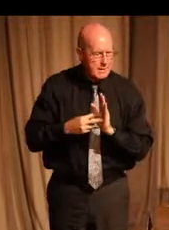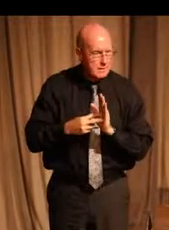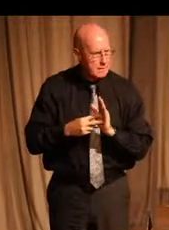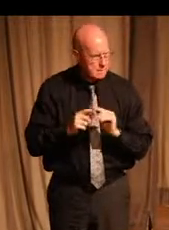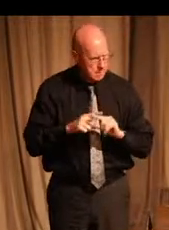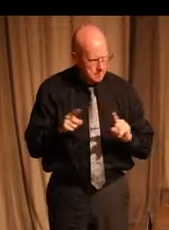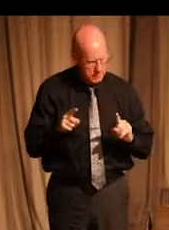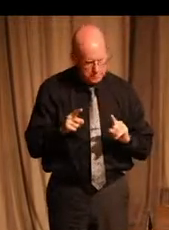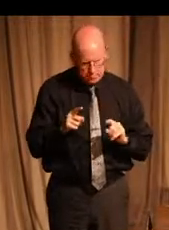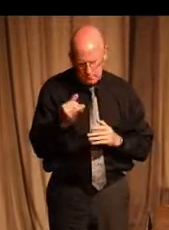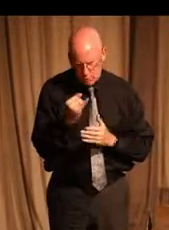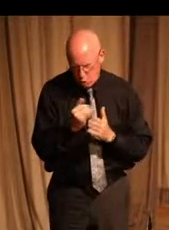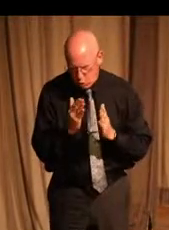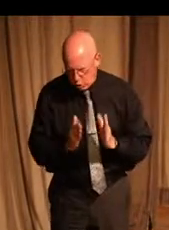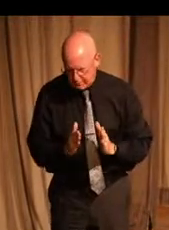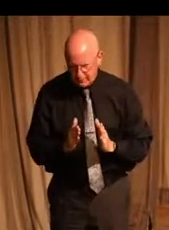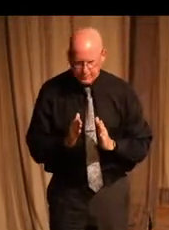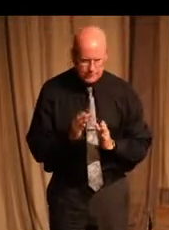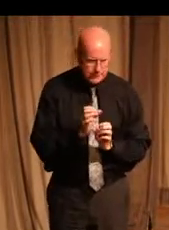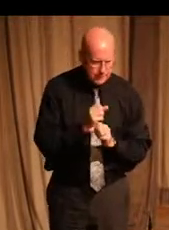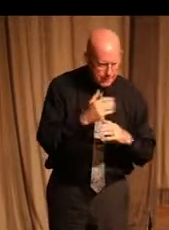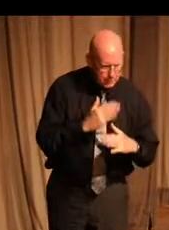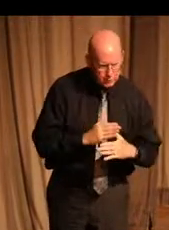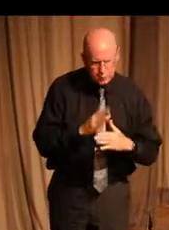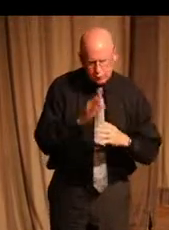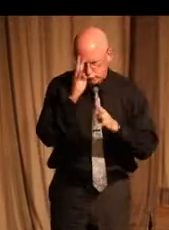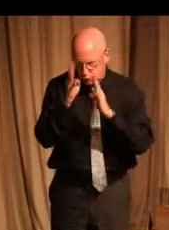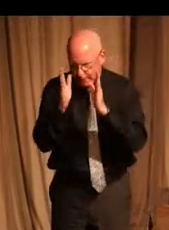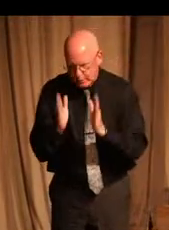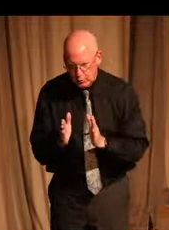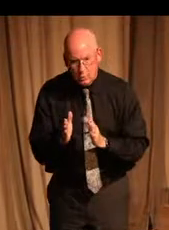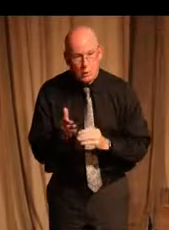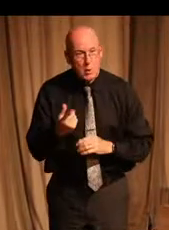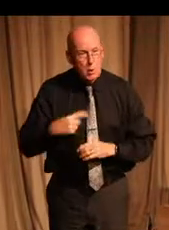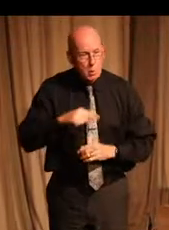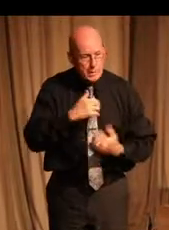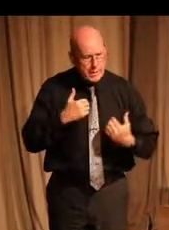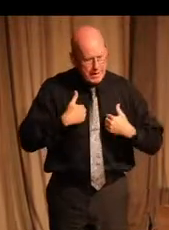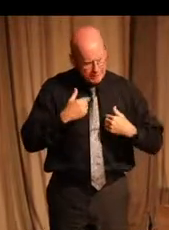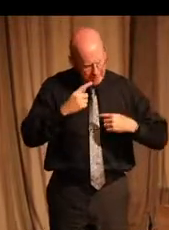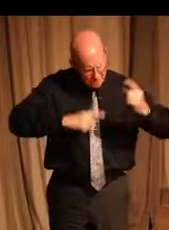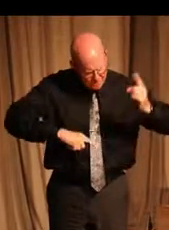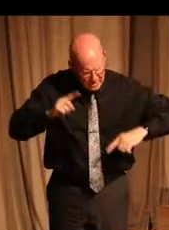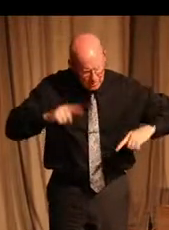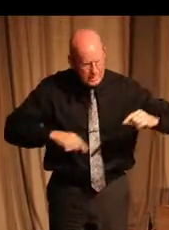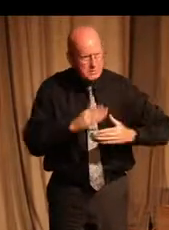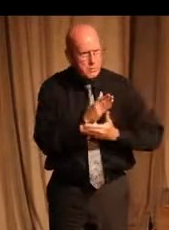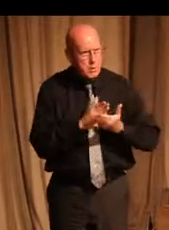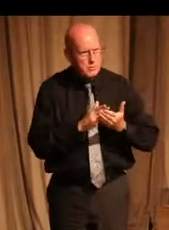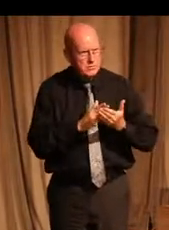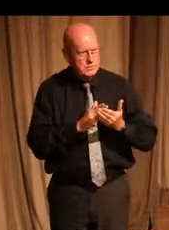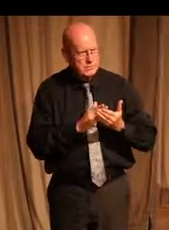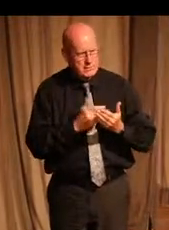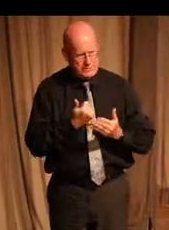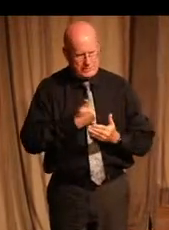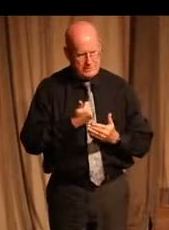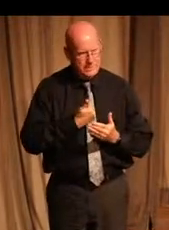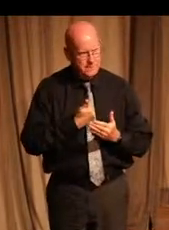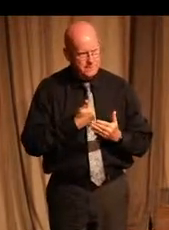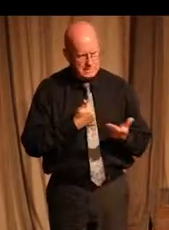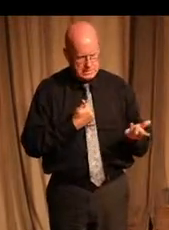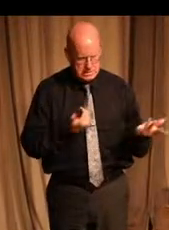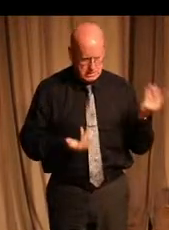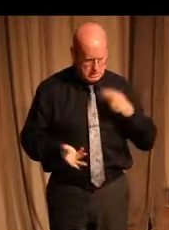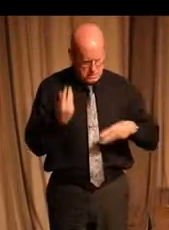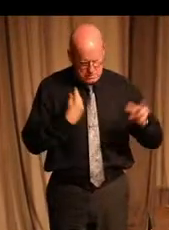and makers, to your point, Andrea, is that we're people of multitudes, and so you can hold struggle and joy together, that often in